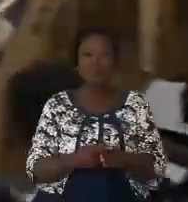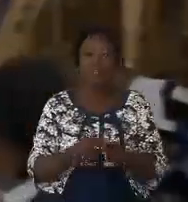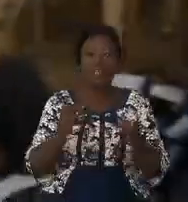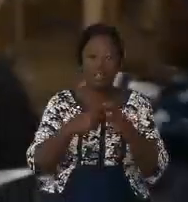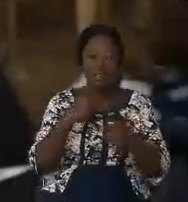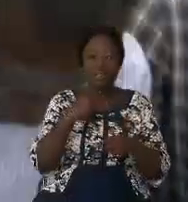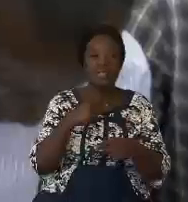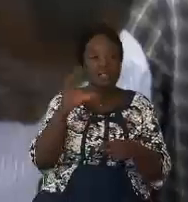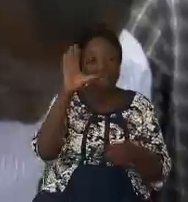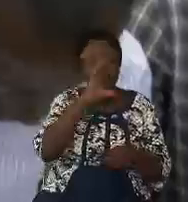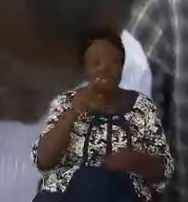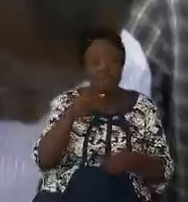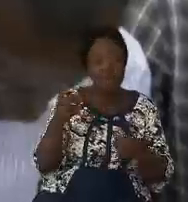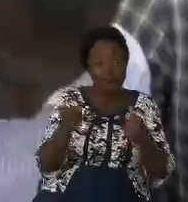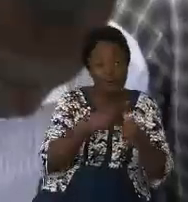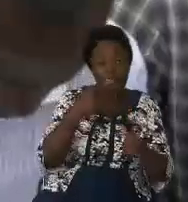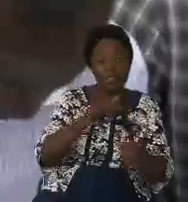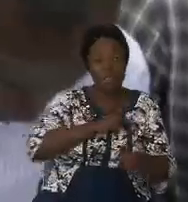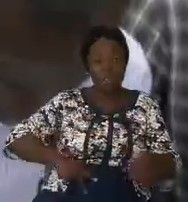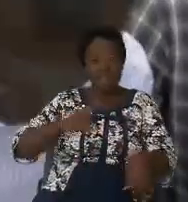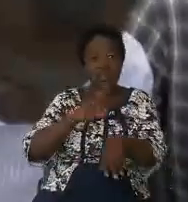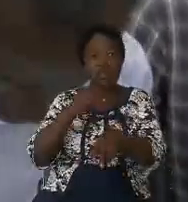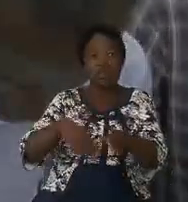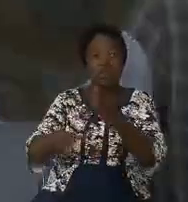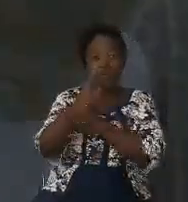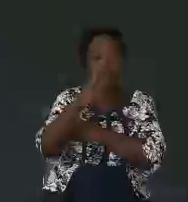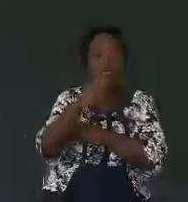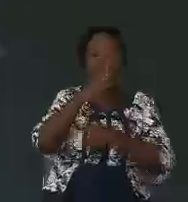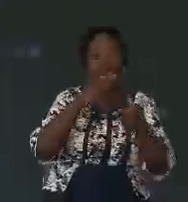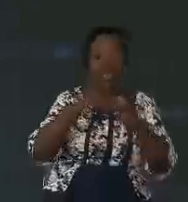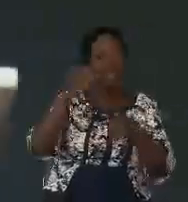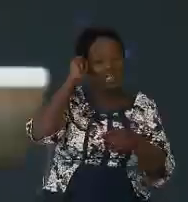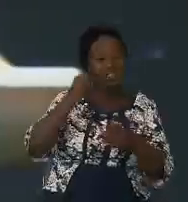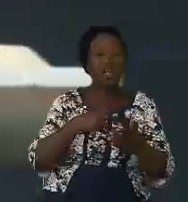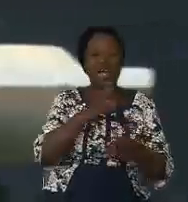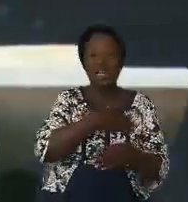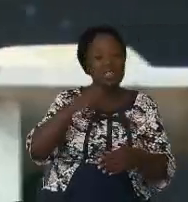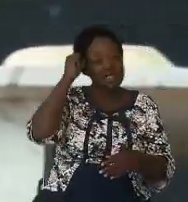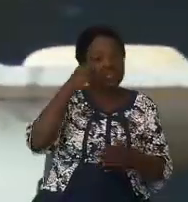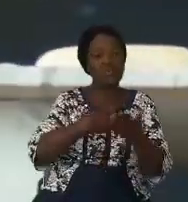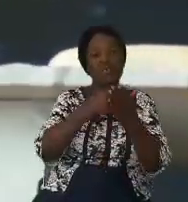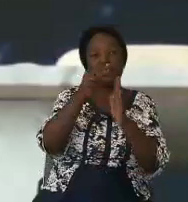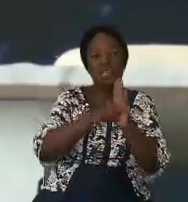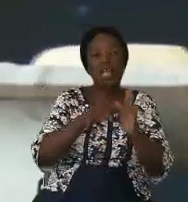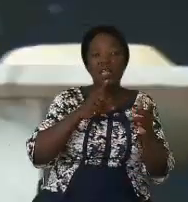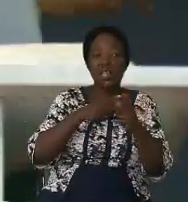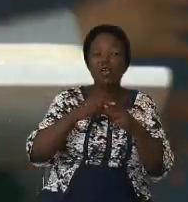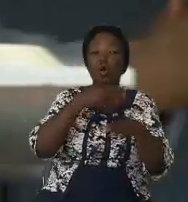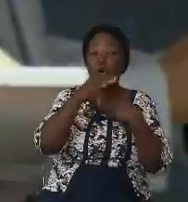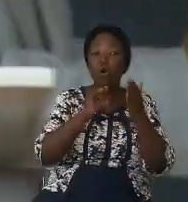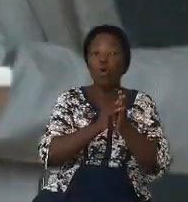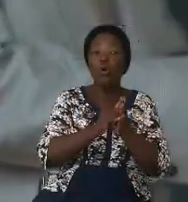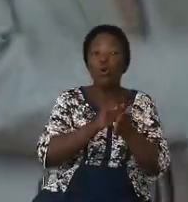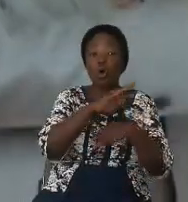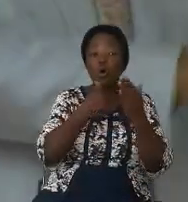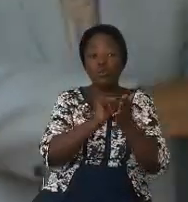in Jesus' name. It says, seek ye first the kingdom of God and his righteousness. And all these things while